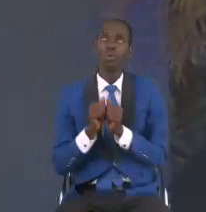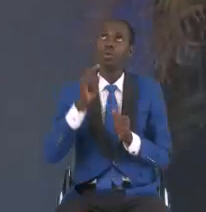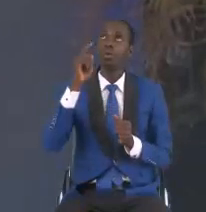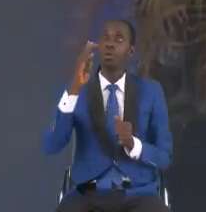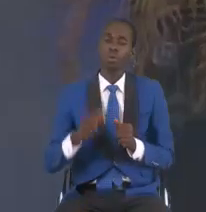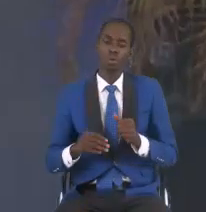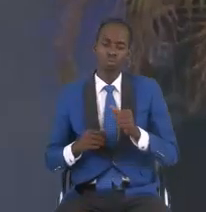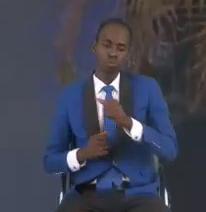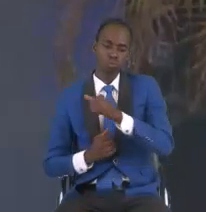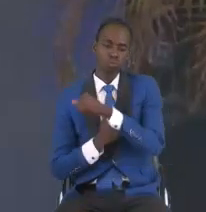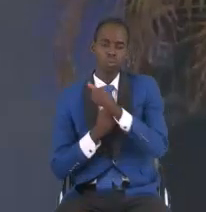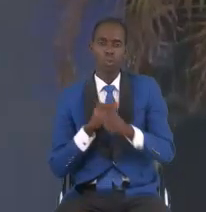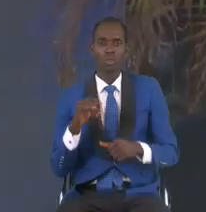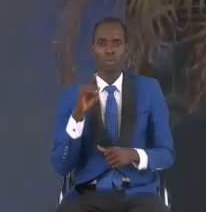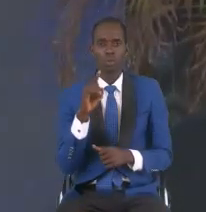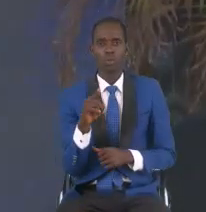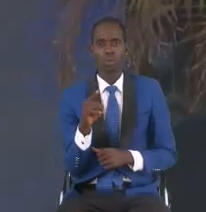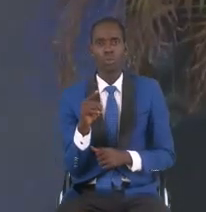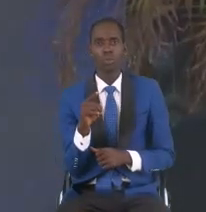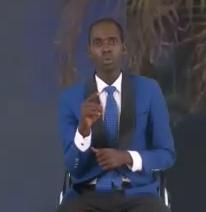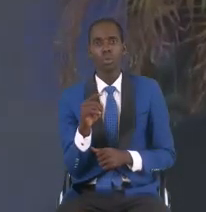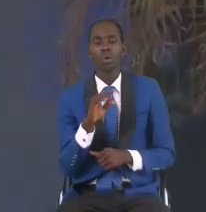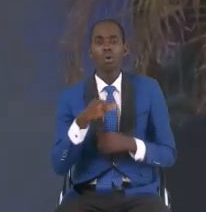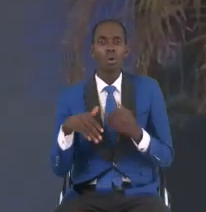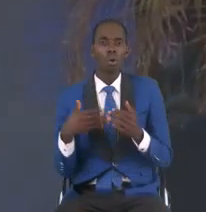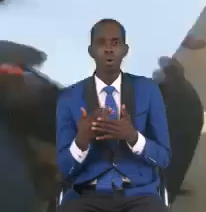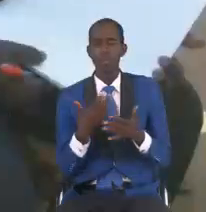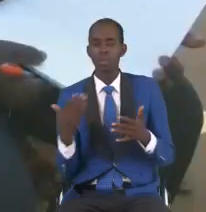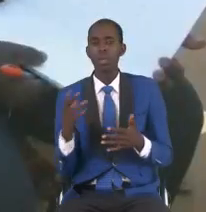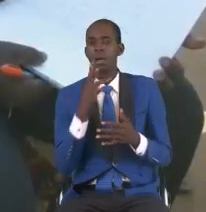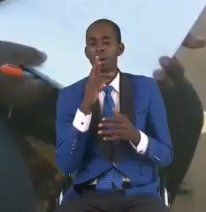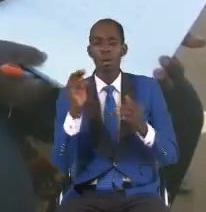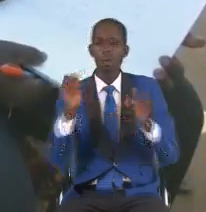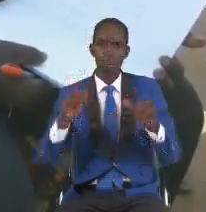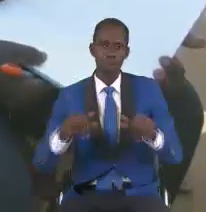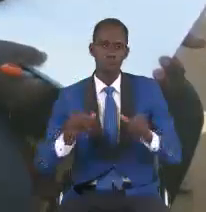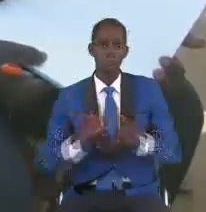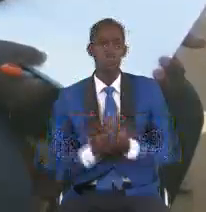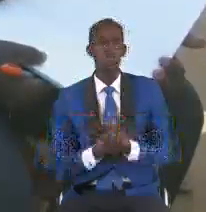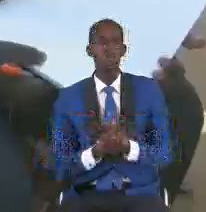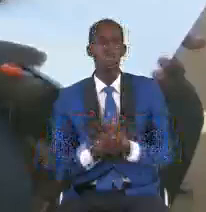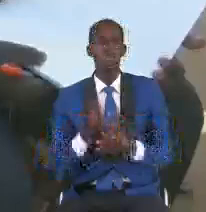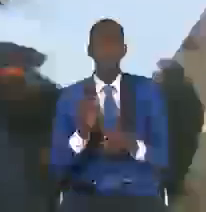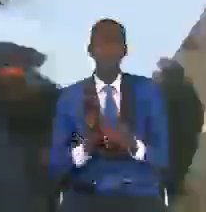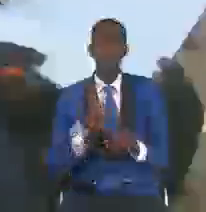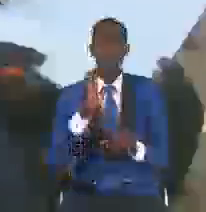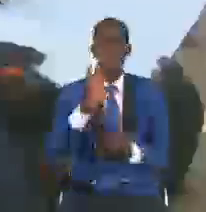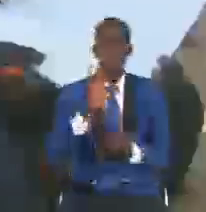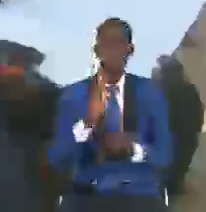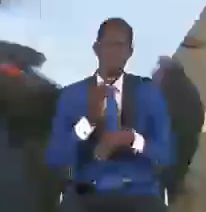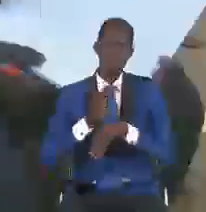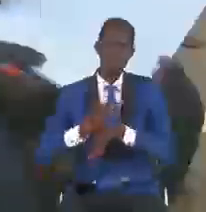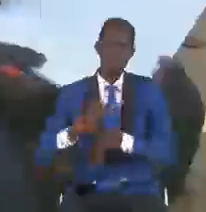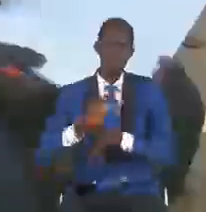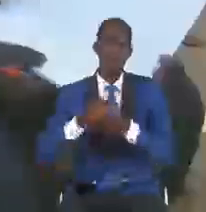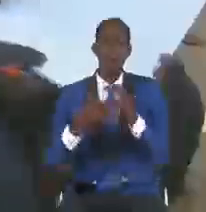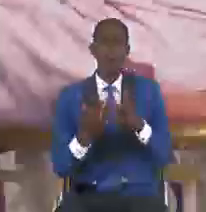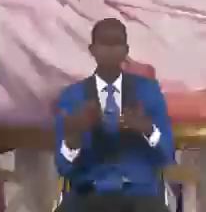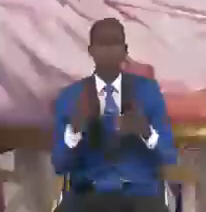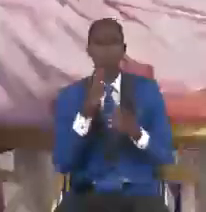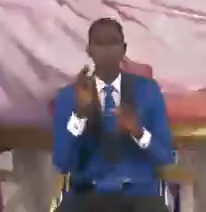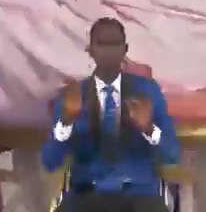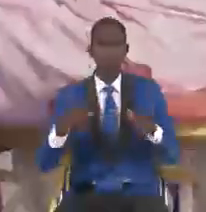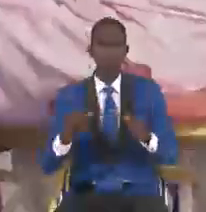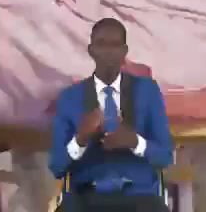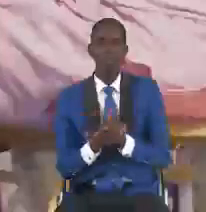supporting you, all things are possible. In your ministry, all things are possible.